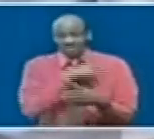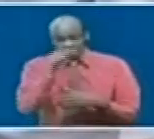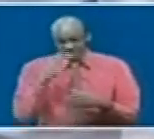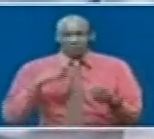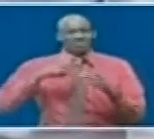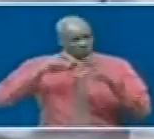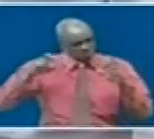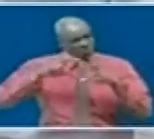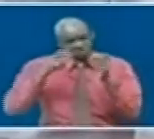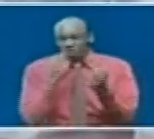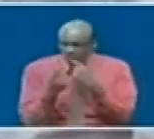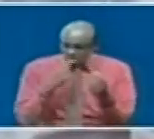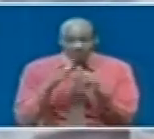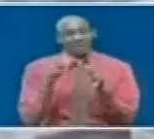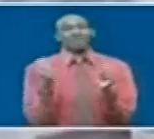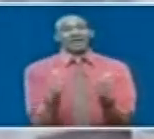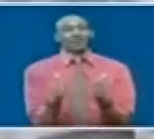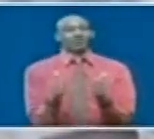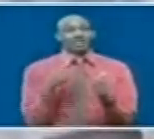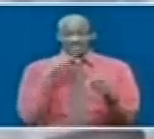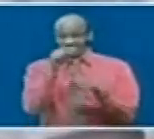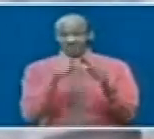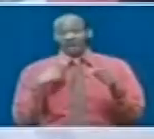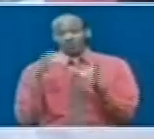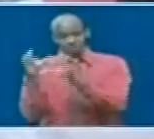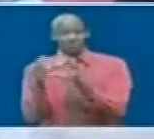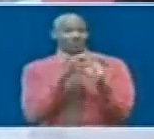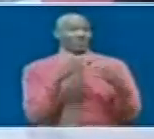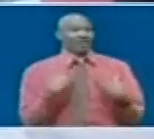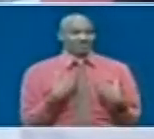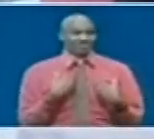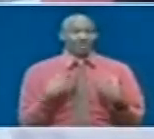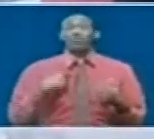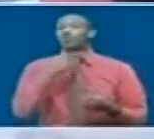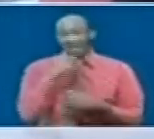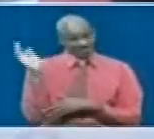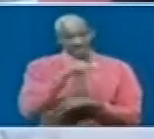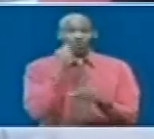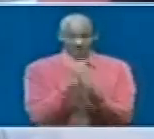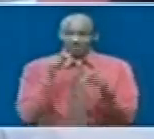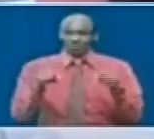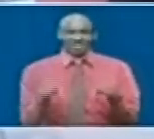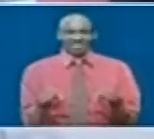haijaleta suluhu thabiti, bali mgawanyiko miongoni mwa wahudumu. We want to resume work today